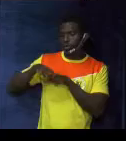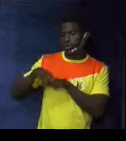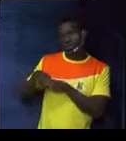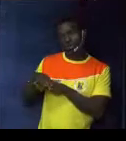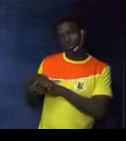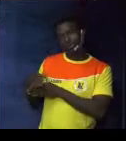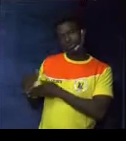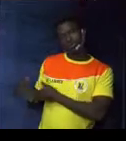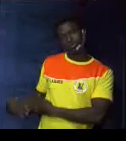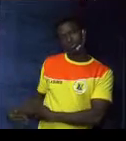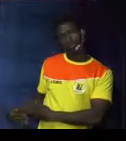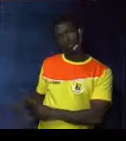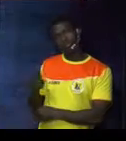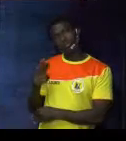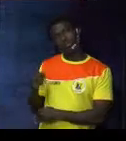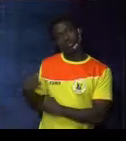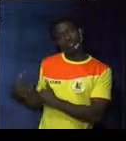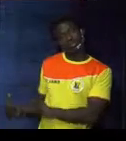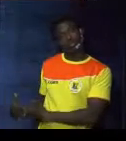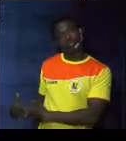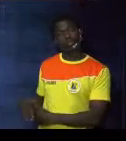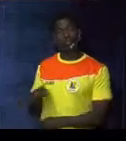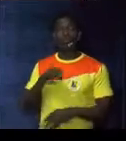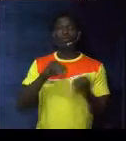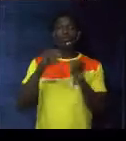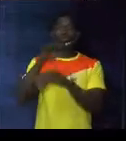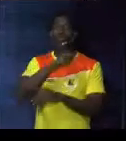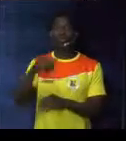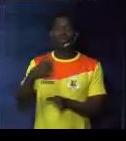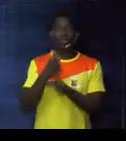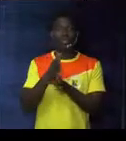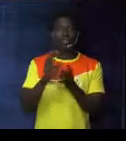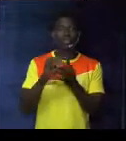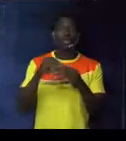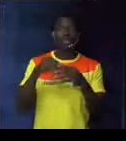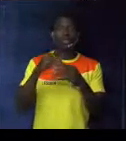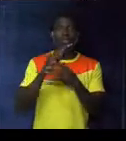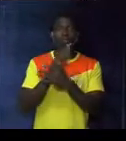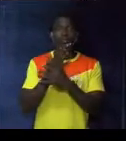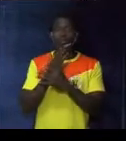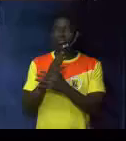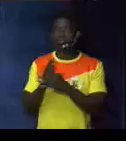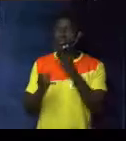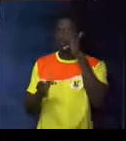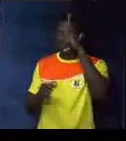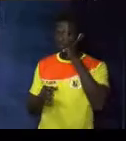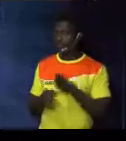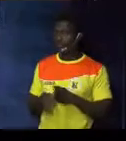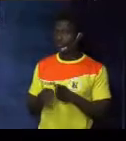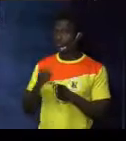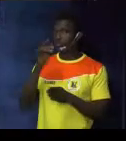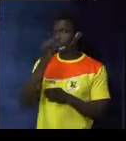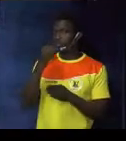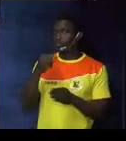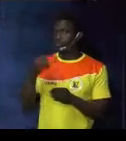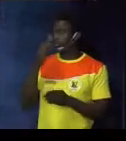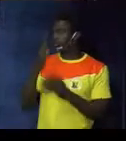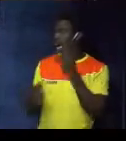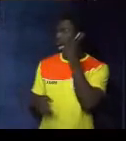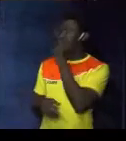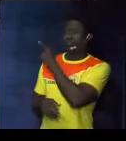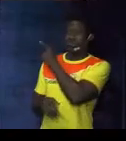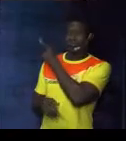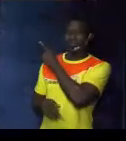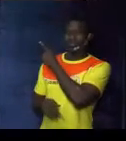draw the rectangles. Now what you need to do now is to put a line between each number. So between 4 and 2 you draw a line, between 2 and 4 you draw a